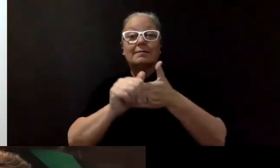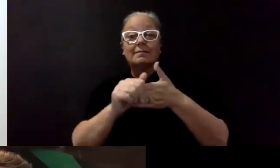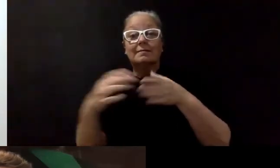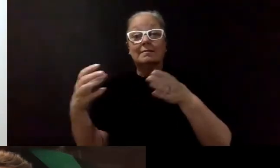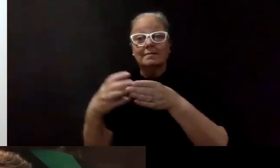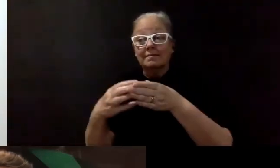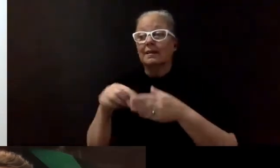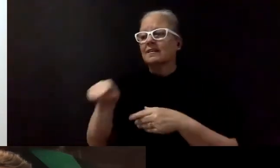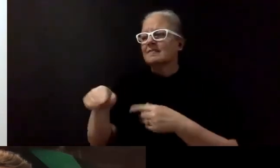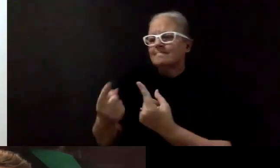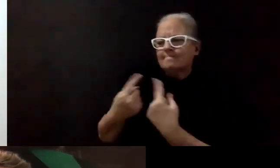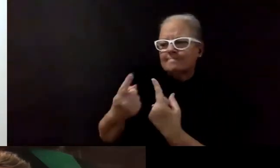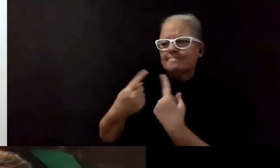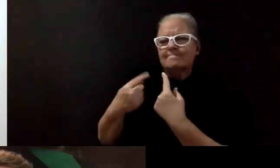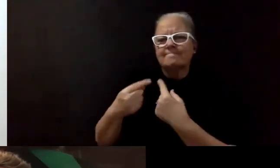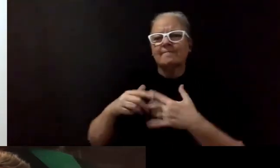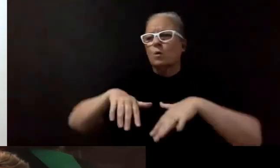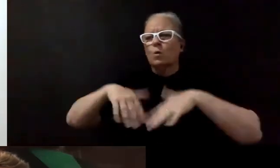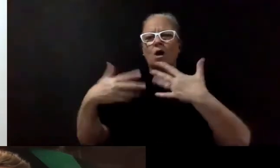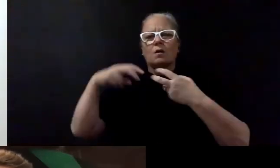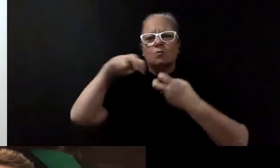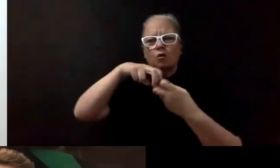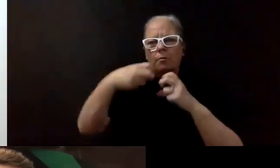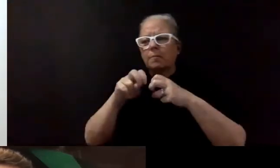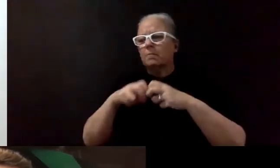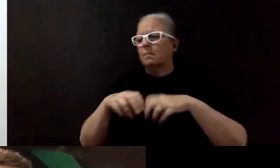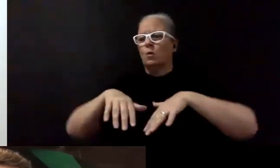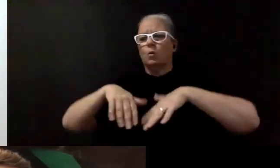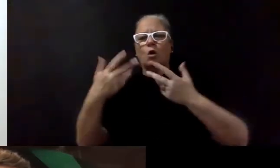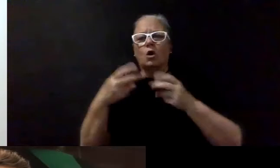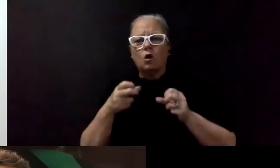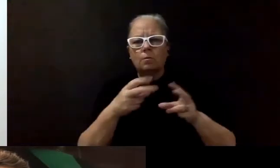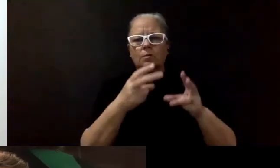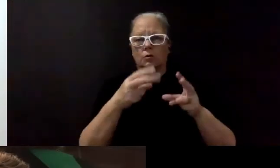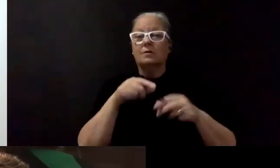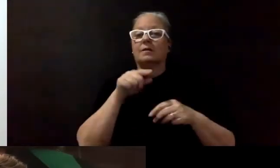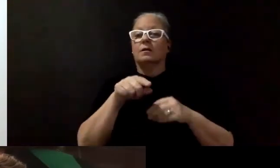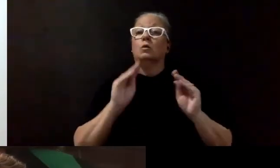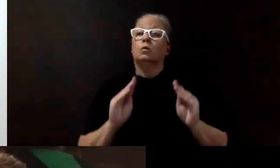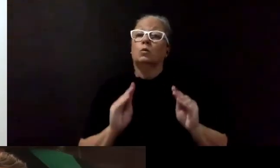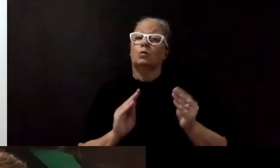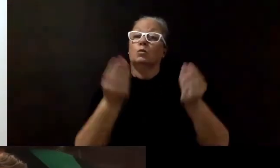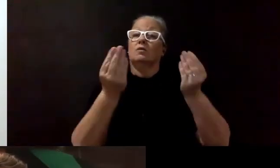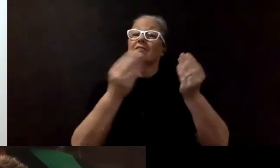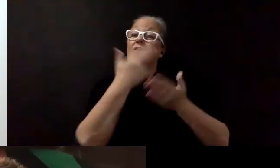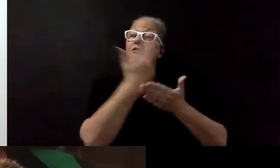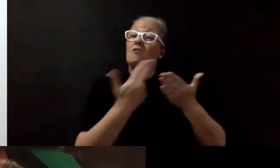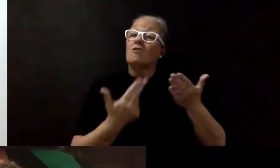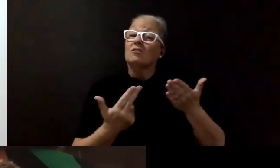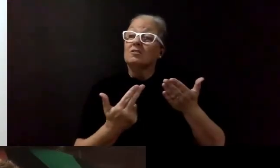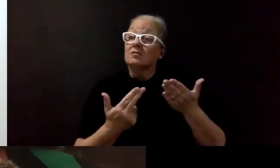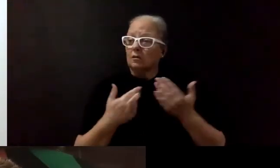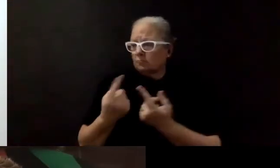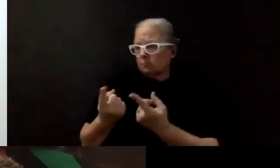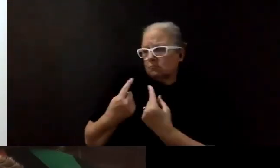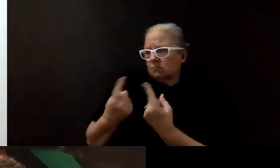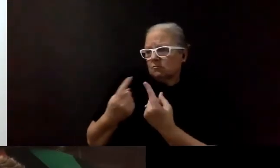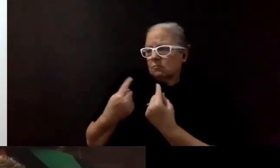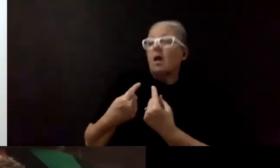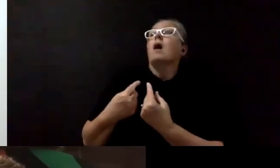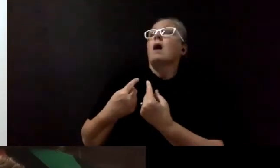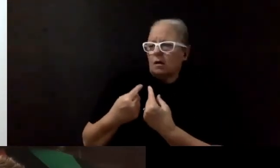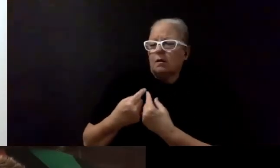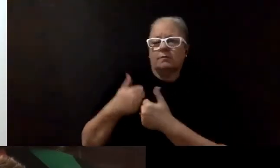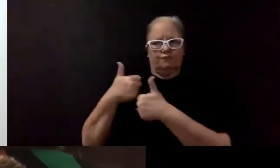on key issues and challenges and opportunities within the youth creative sector. And that's really important to us because we want to always be